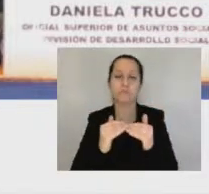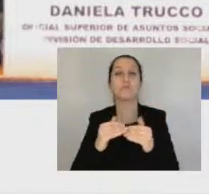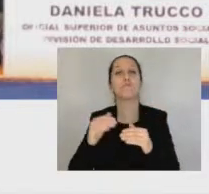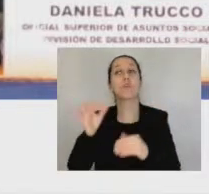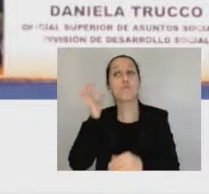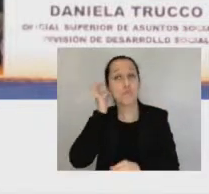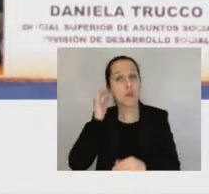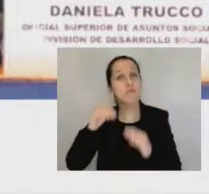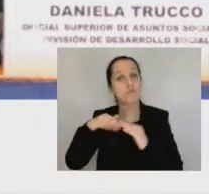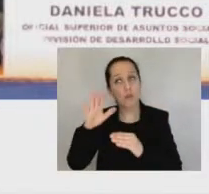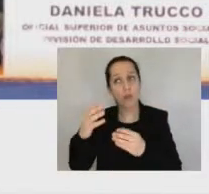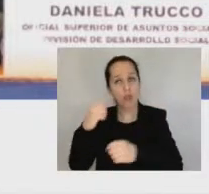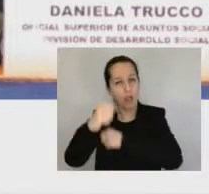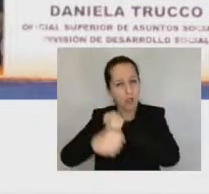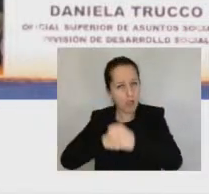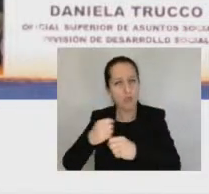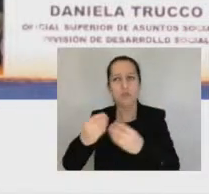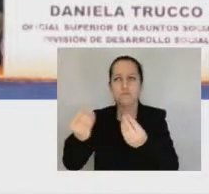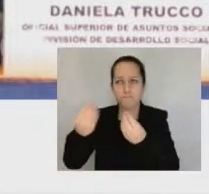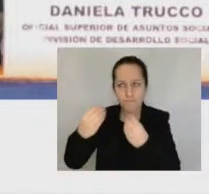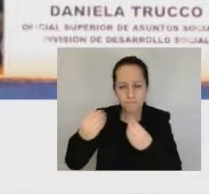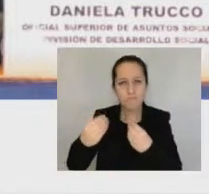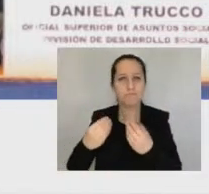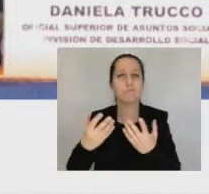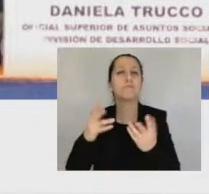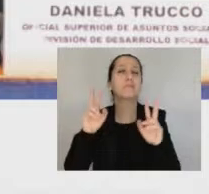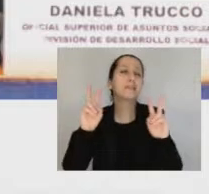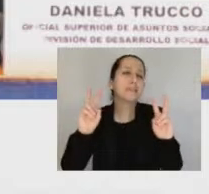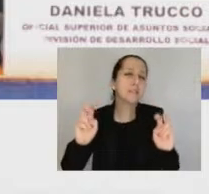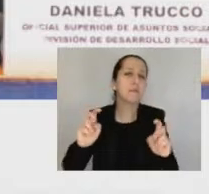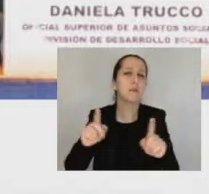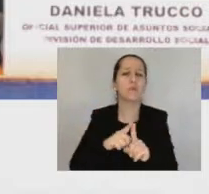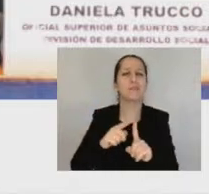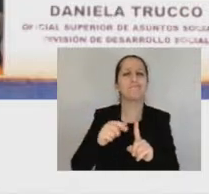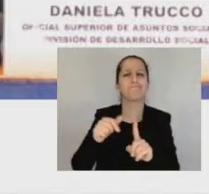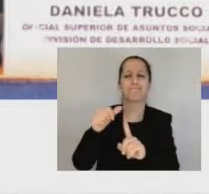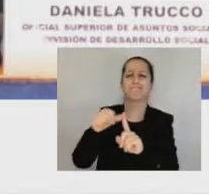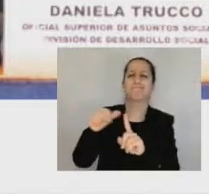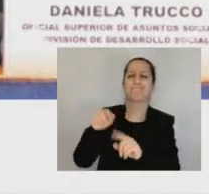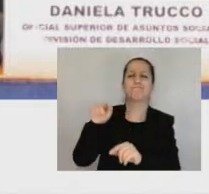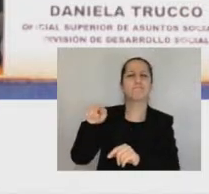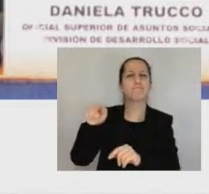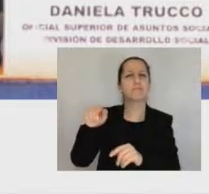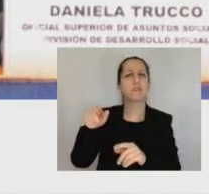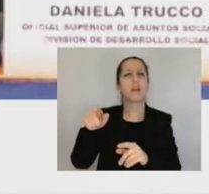made progress with regard to access. There are still issues related to stereotypes and